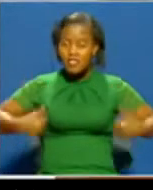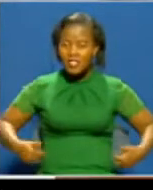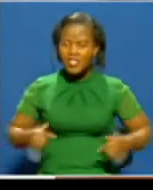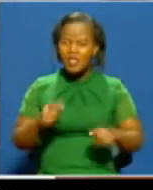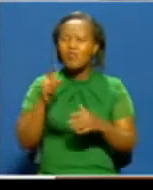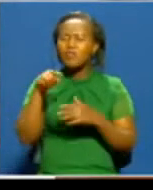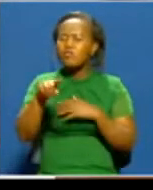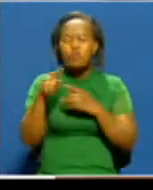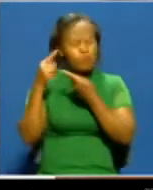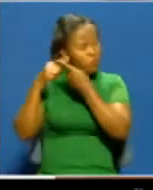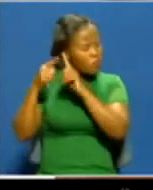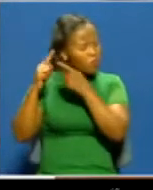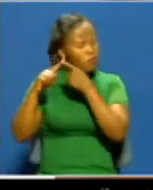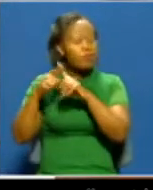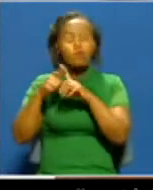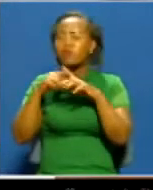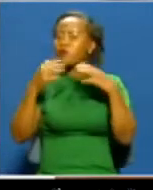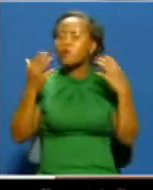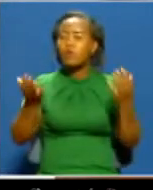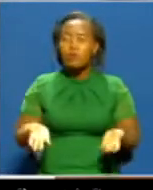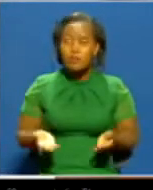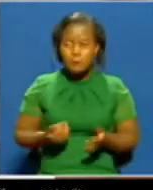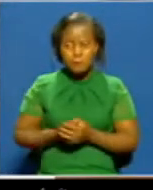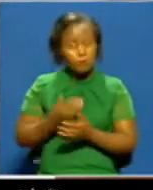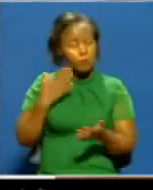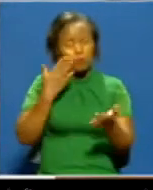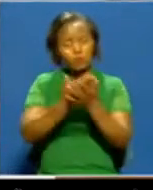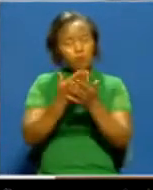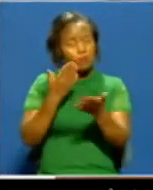time? Thank you very much, Purity. I think that